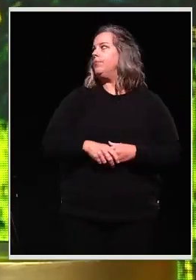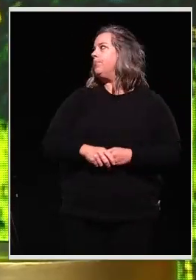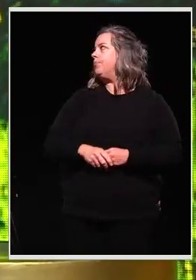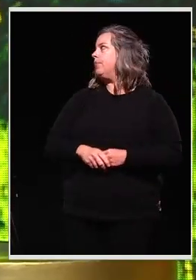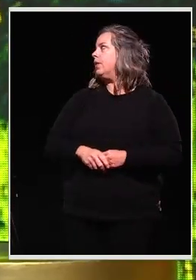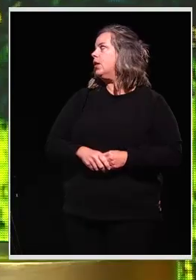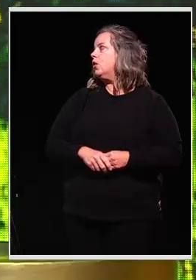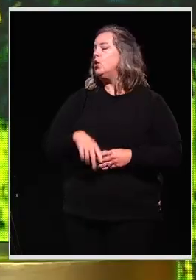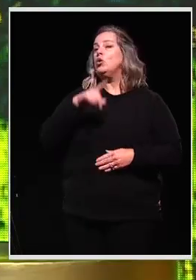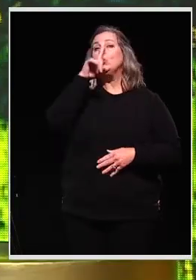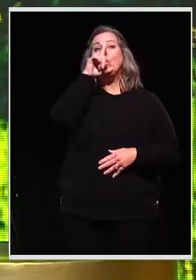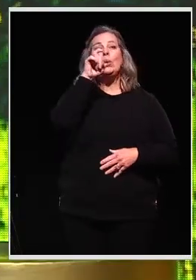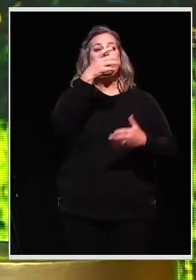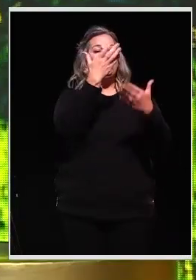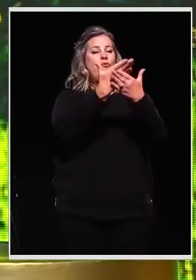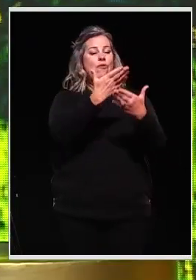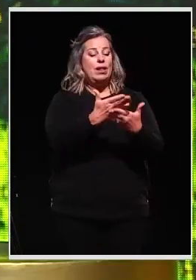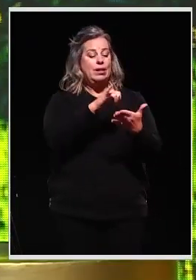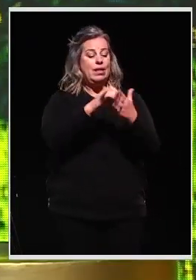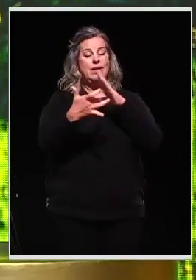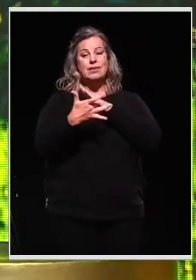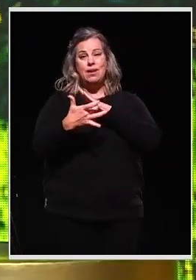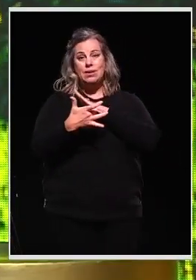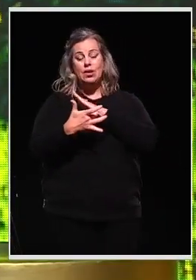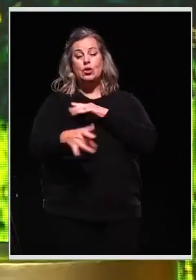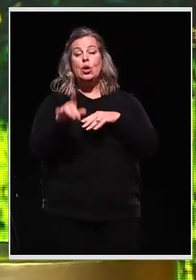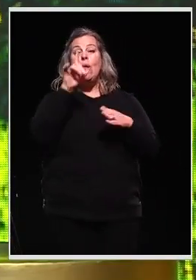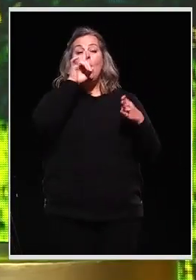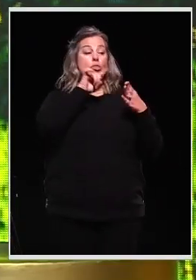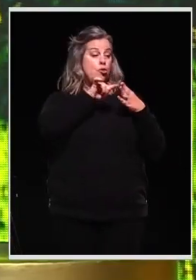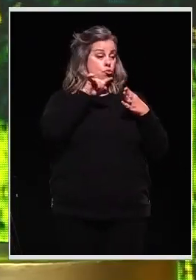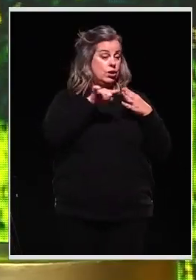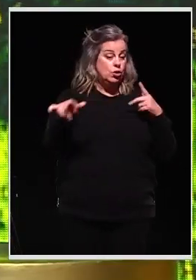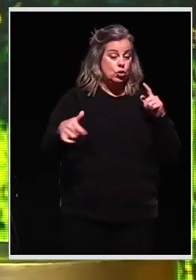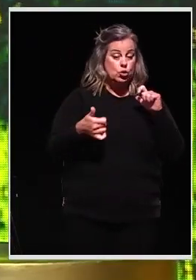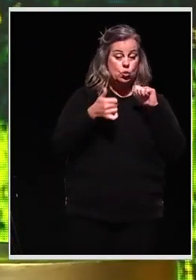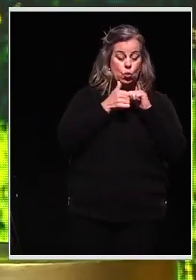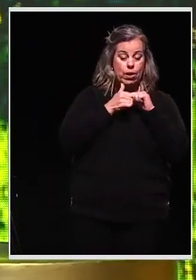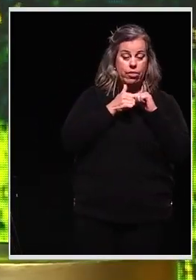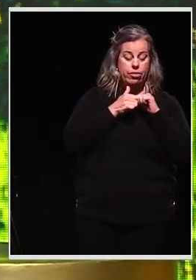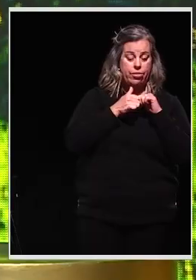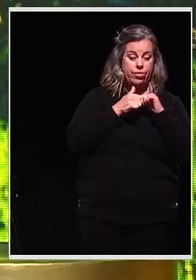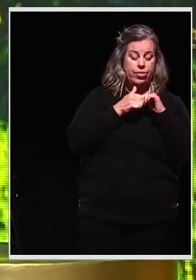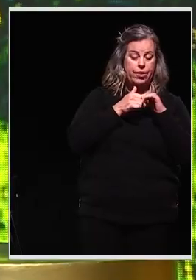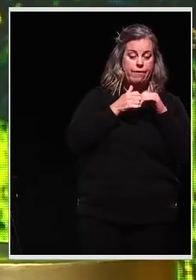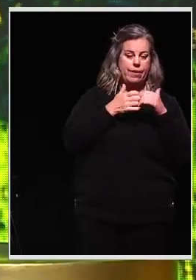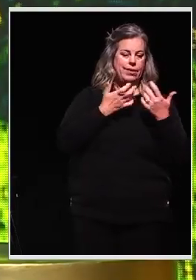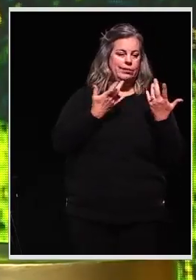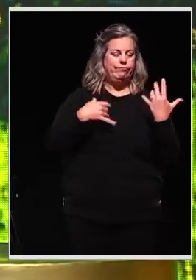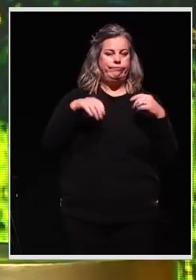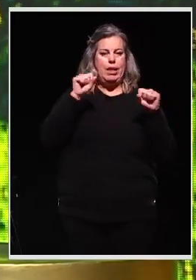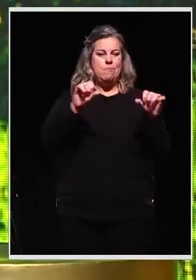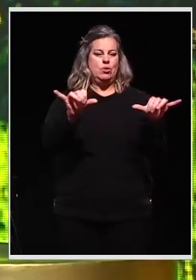around validating these technologies across multiple environments, the research around having measurement